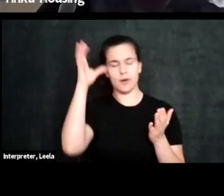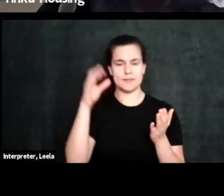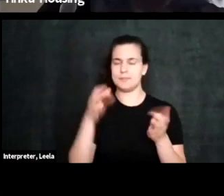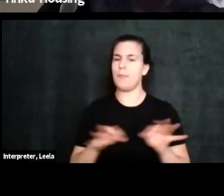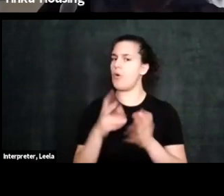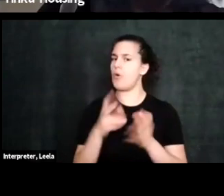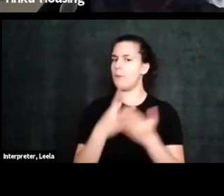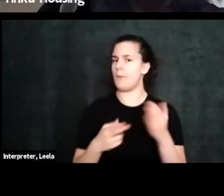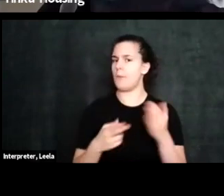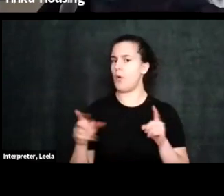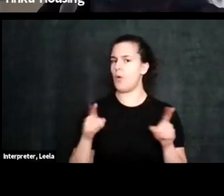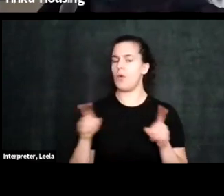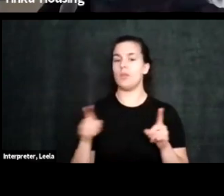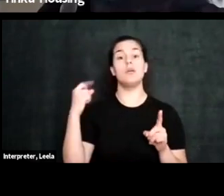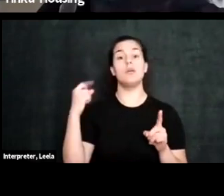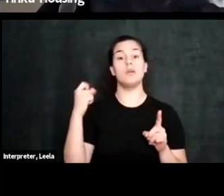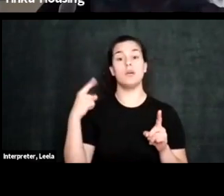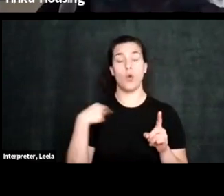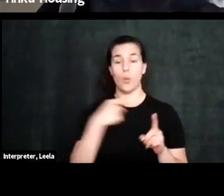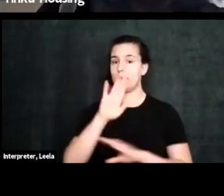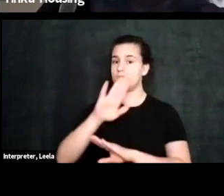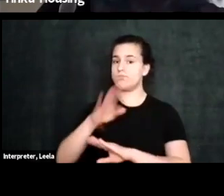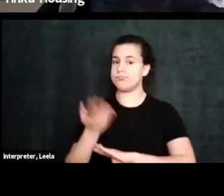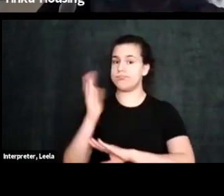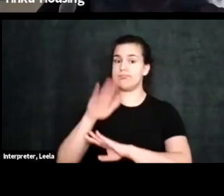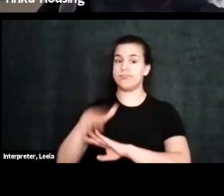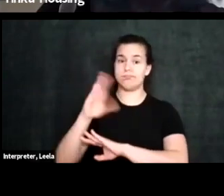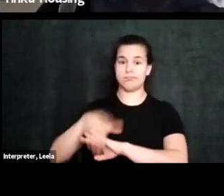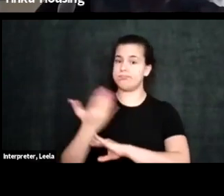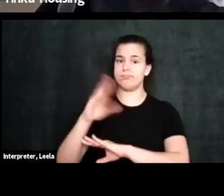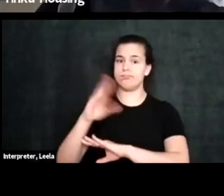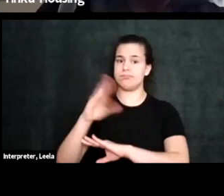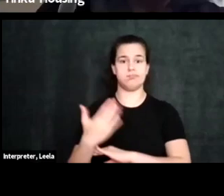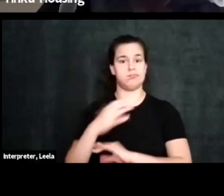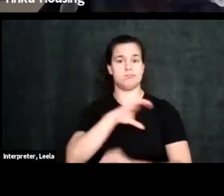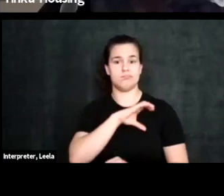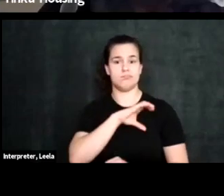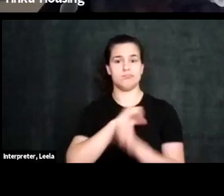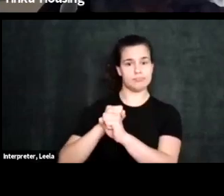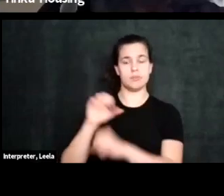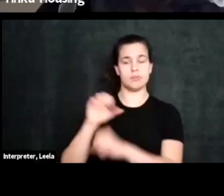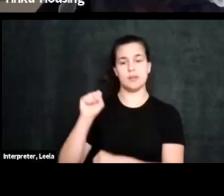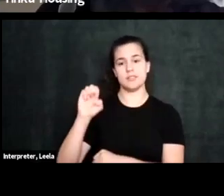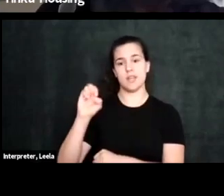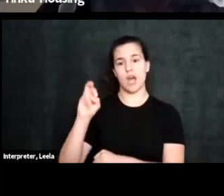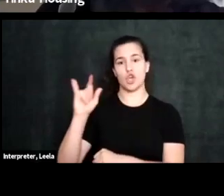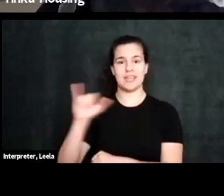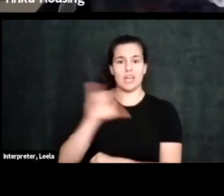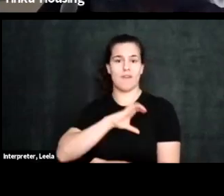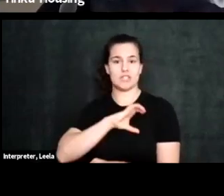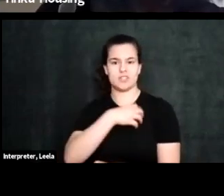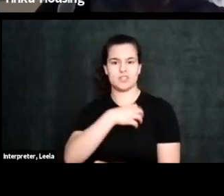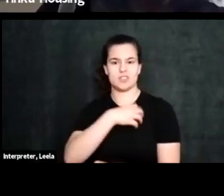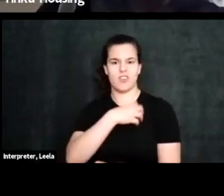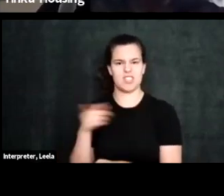have 24-hour security in each one of the resident halls. We have security officers that are in our